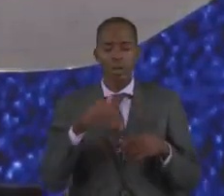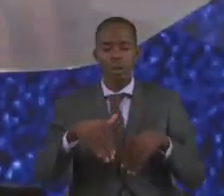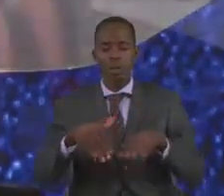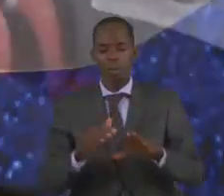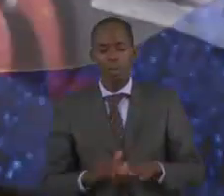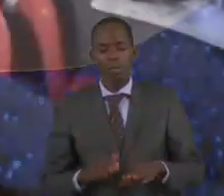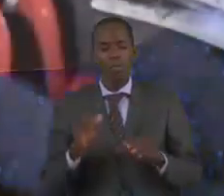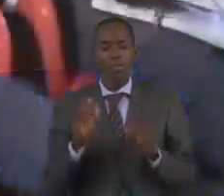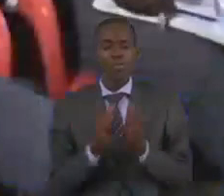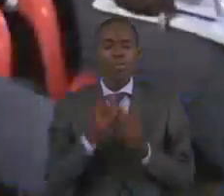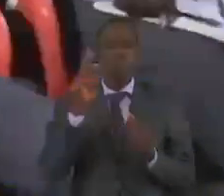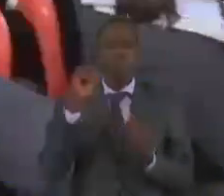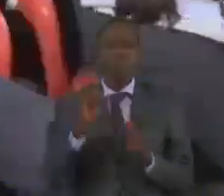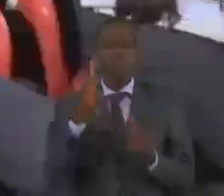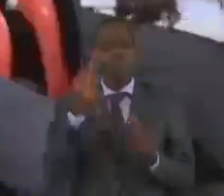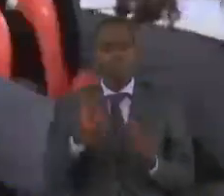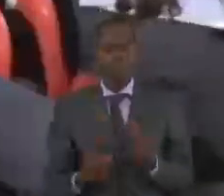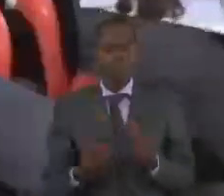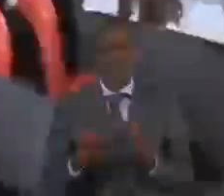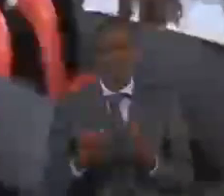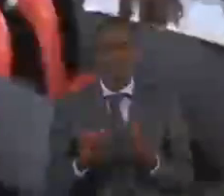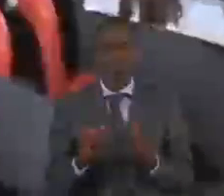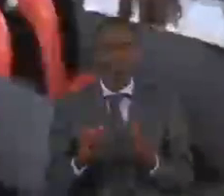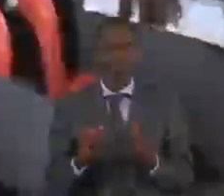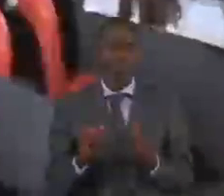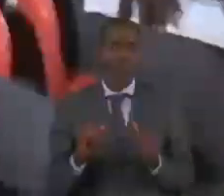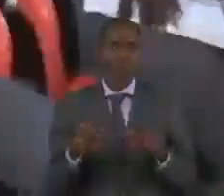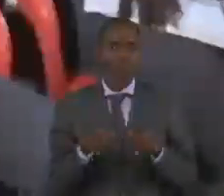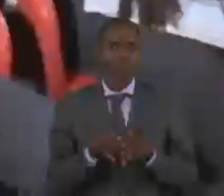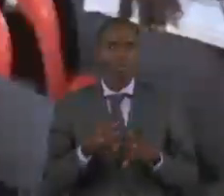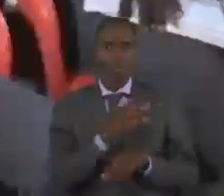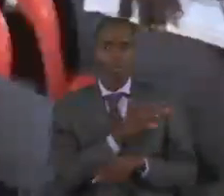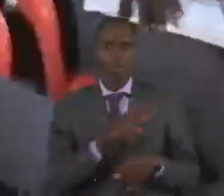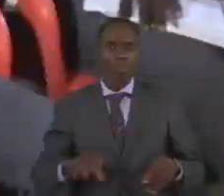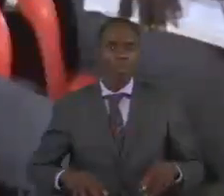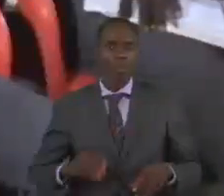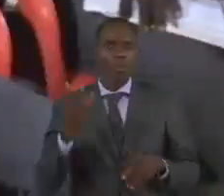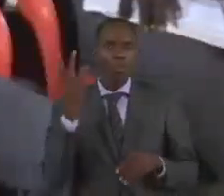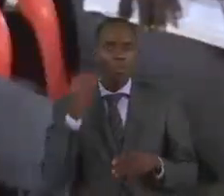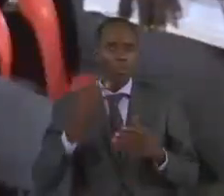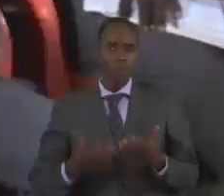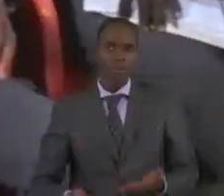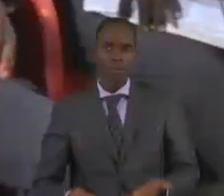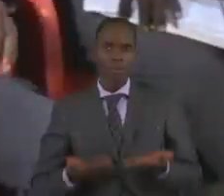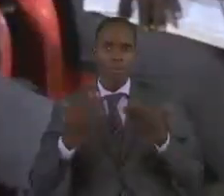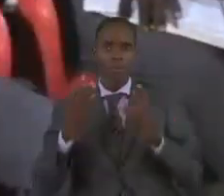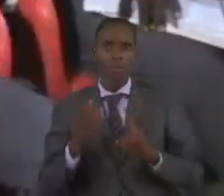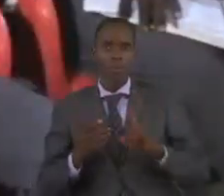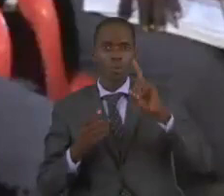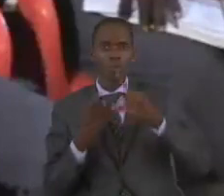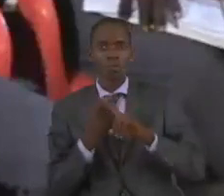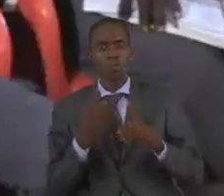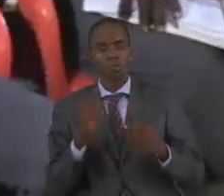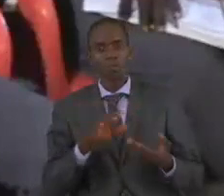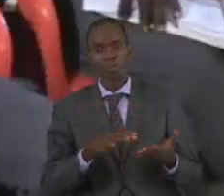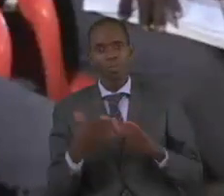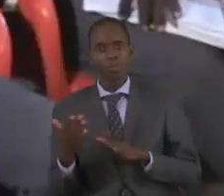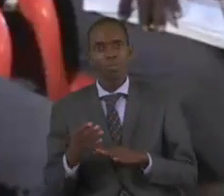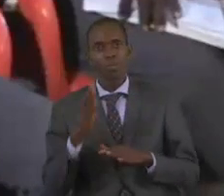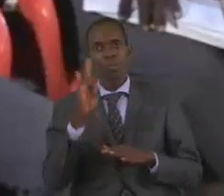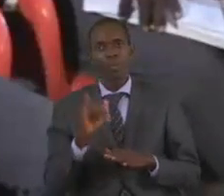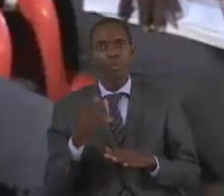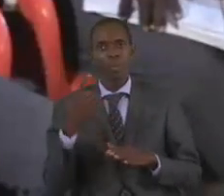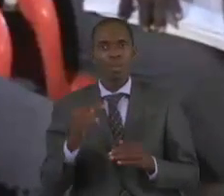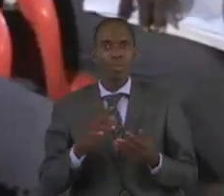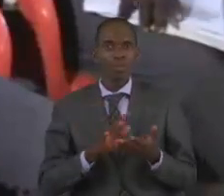by baptism into death, that like as Christ was raised up from the dead by the